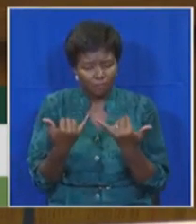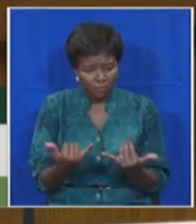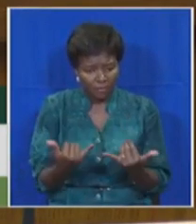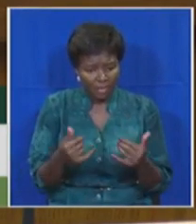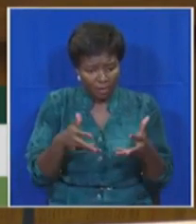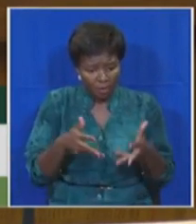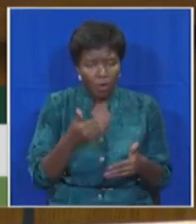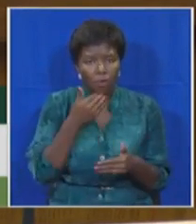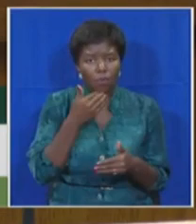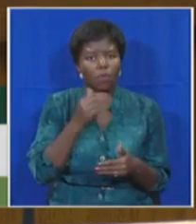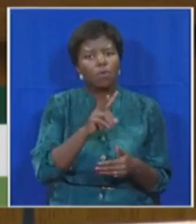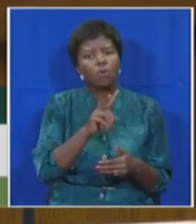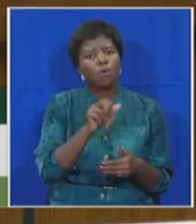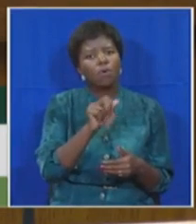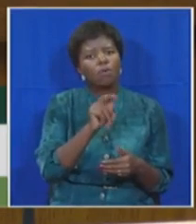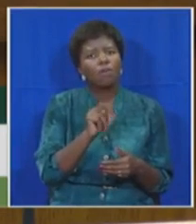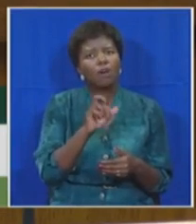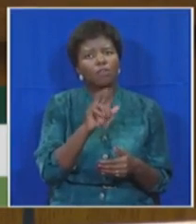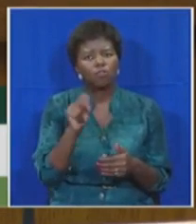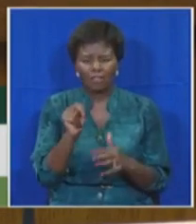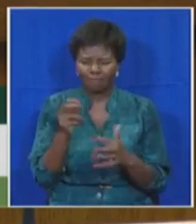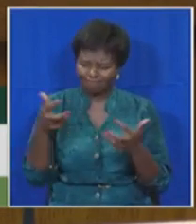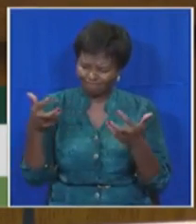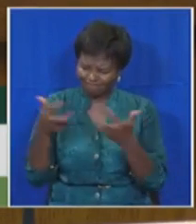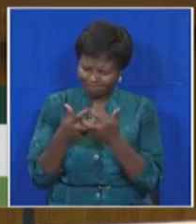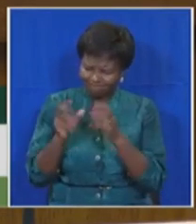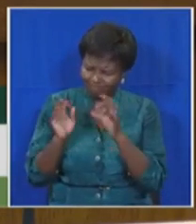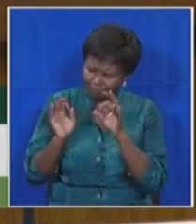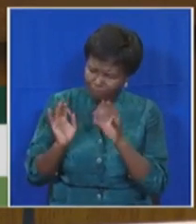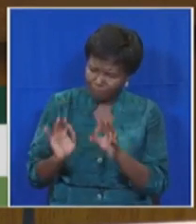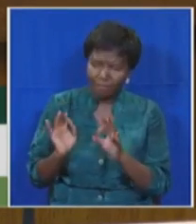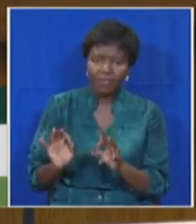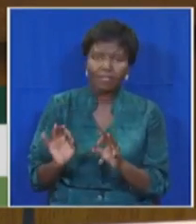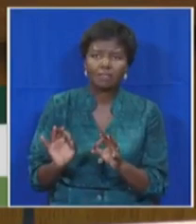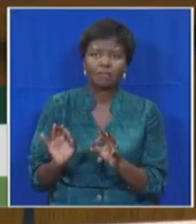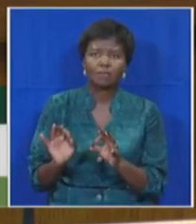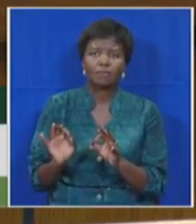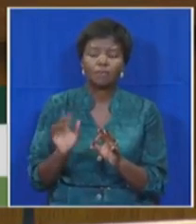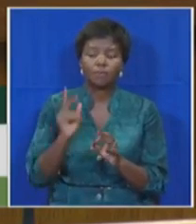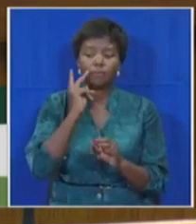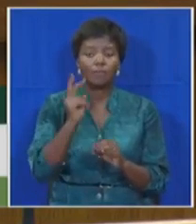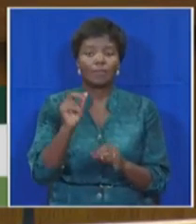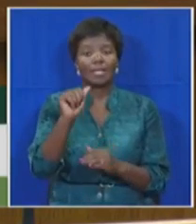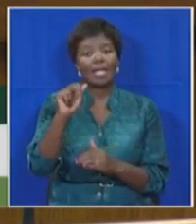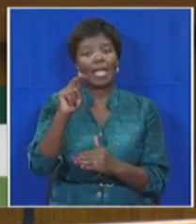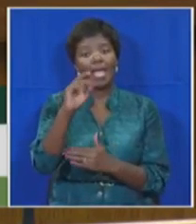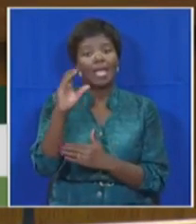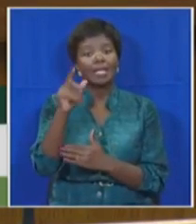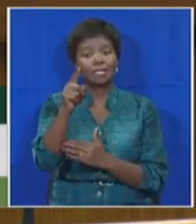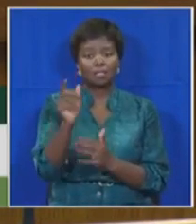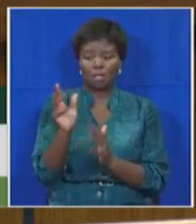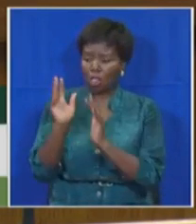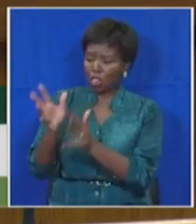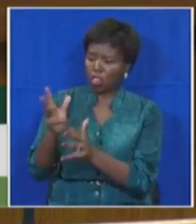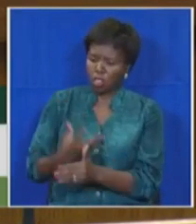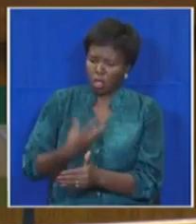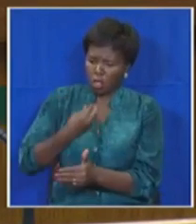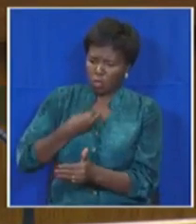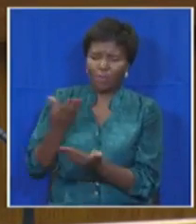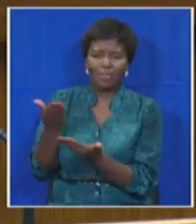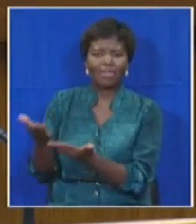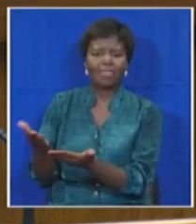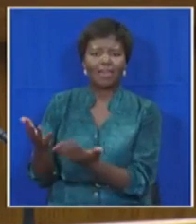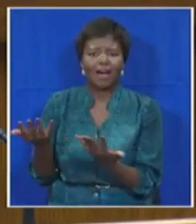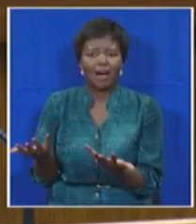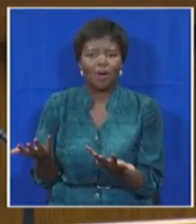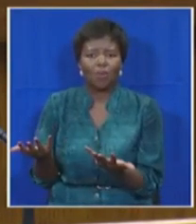mooi pas. But Chairperson, this is exactly how the ANC treats the lost generation of South Africa.